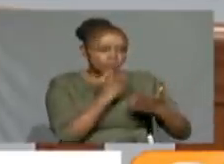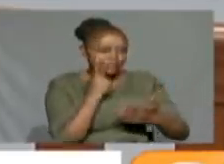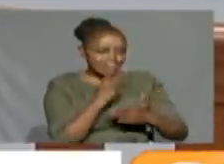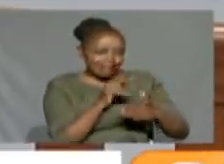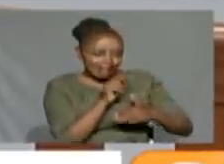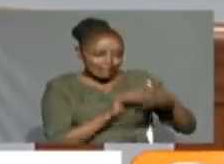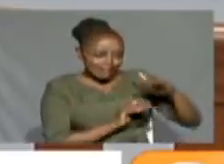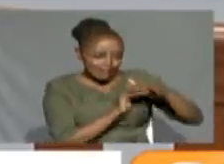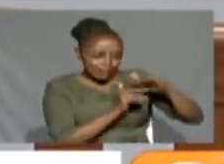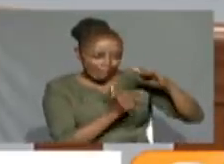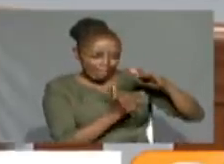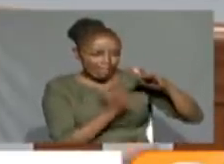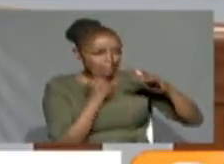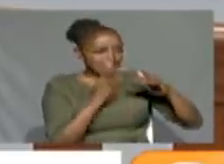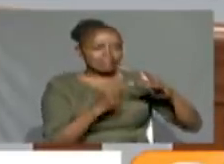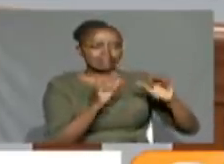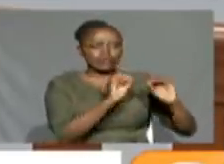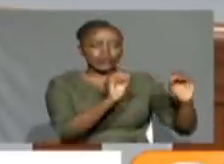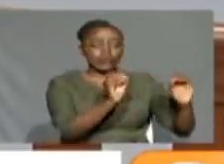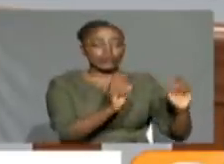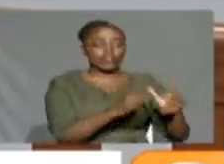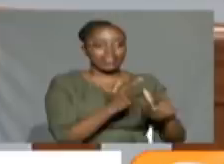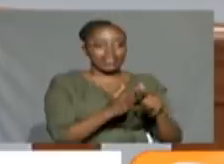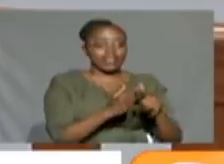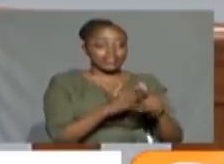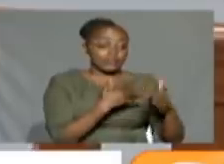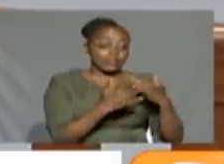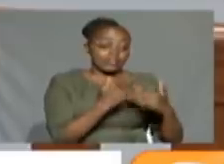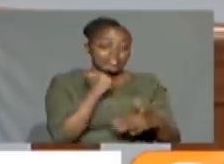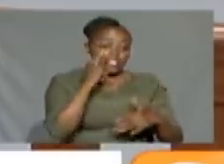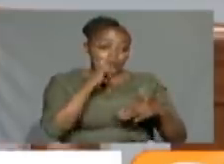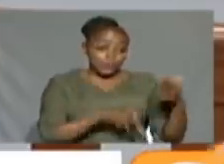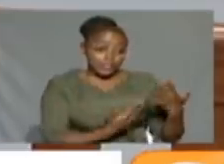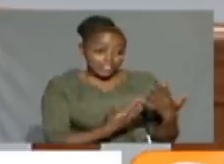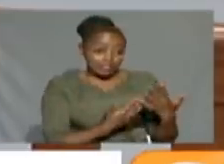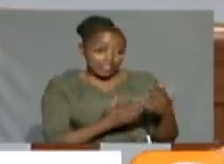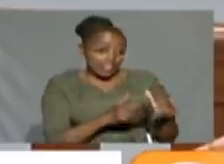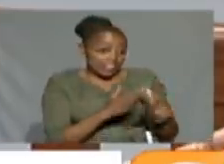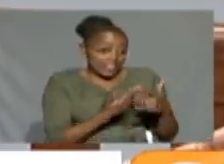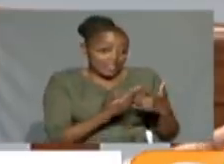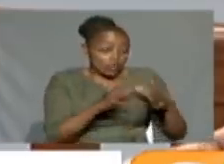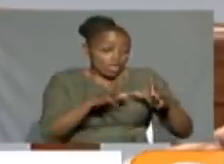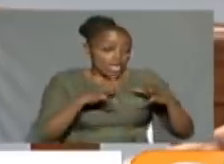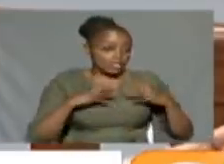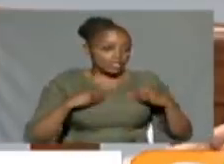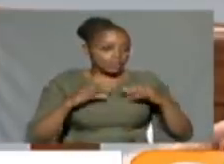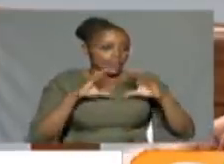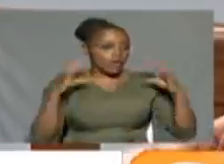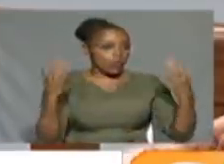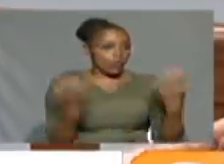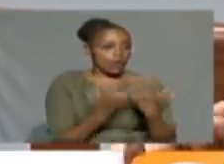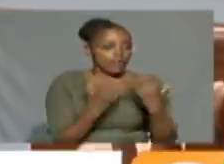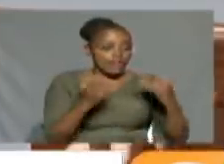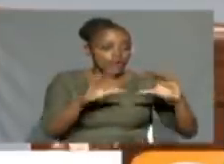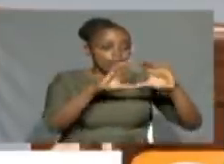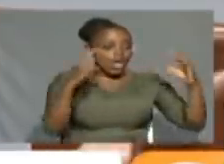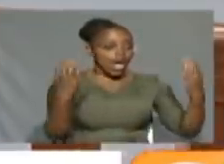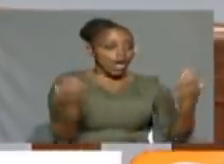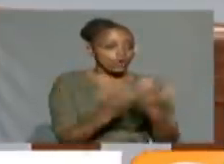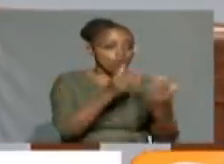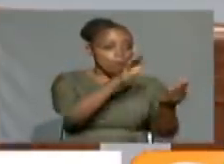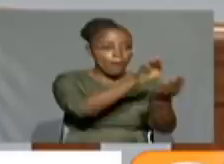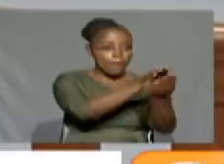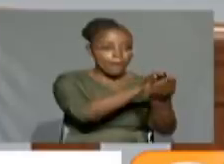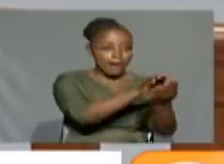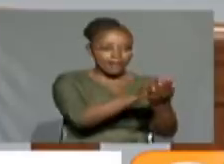limitations. And essentially what we have also said is let's embrace the world. We are now a global bank. Let's not